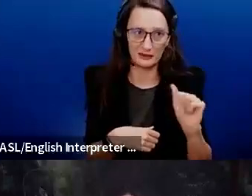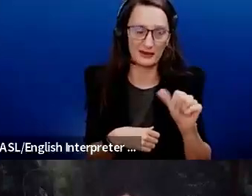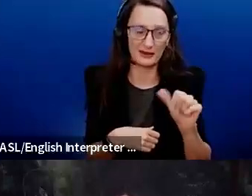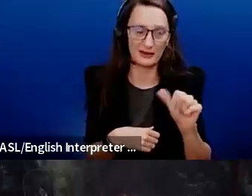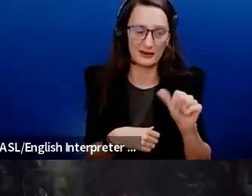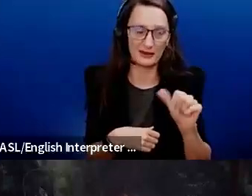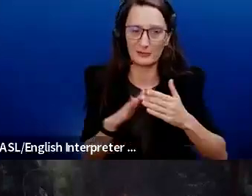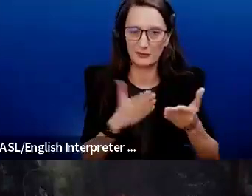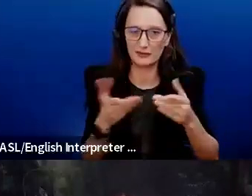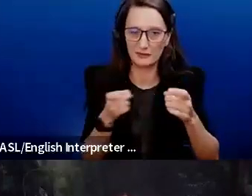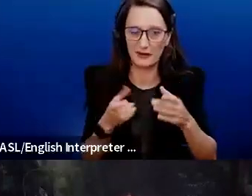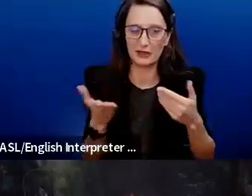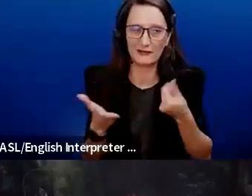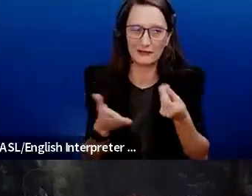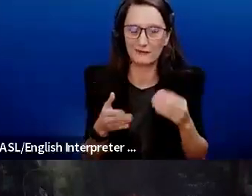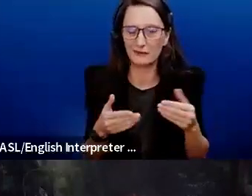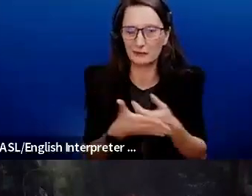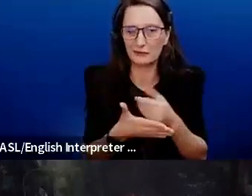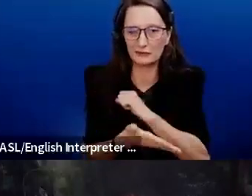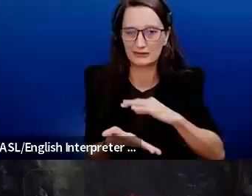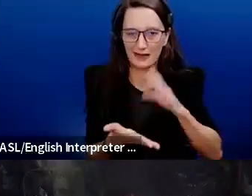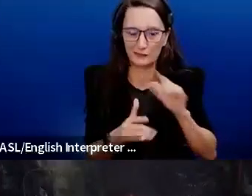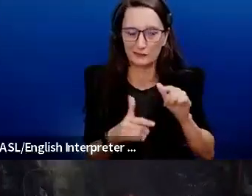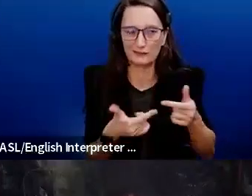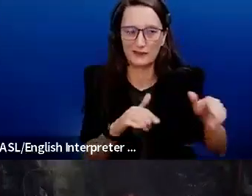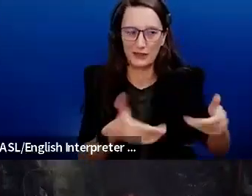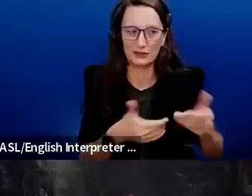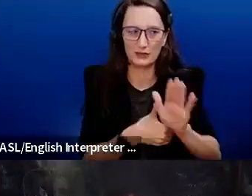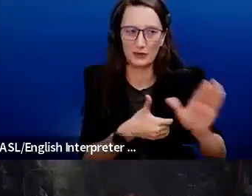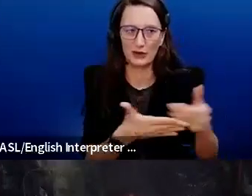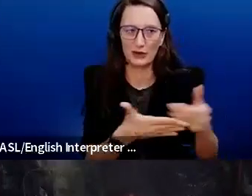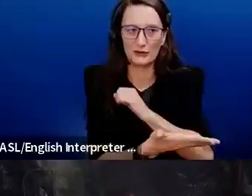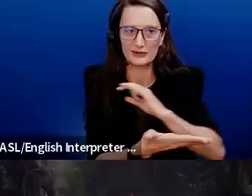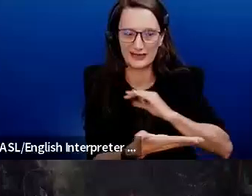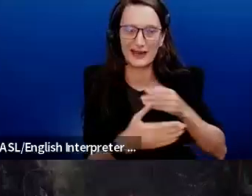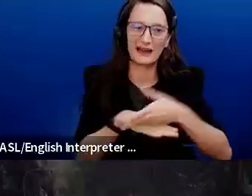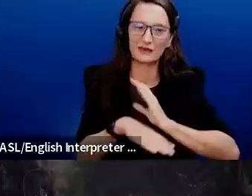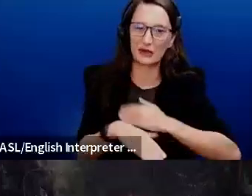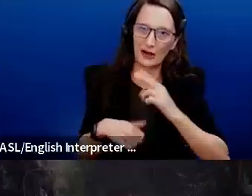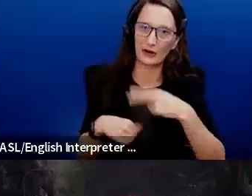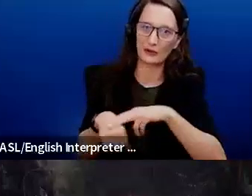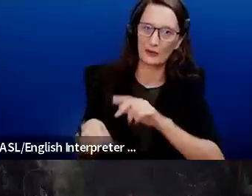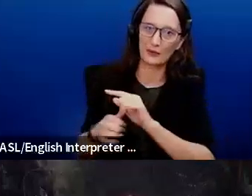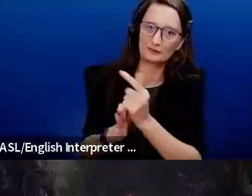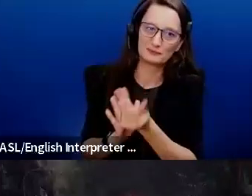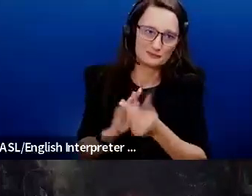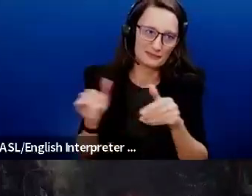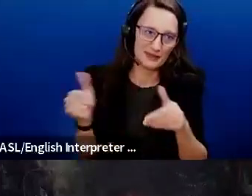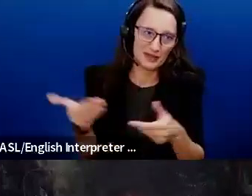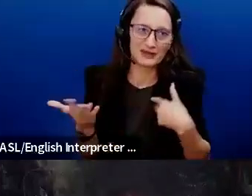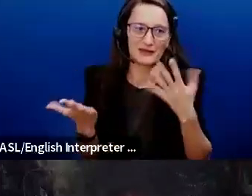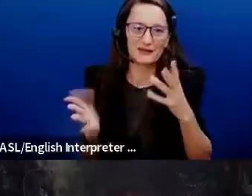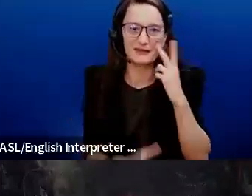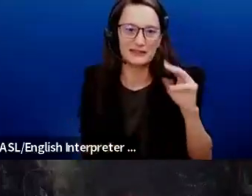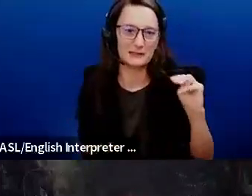she's got a couple new staff. So we're going to have her introduce her new staff after I go through our normal intros here. So I see that